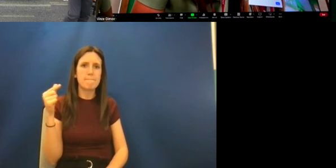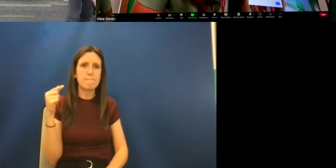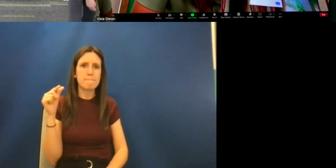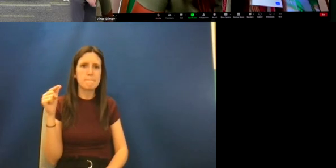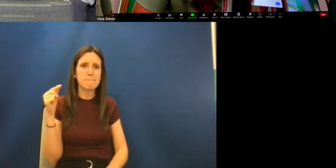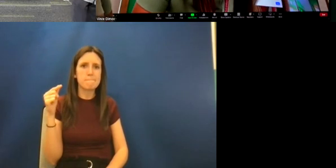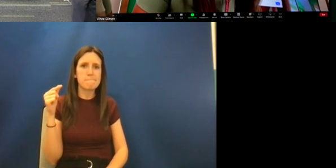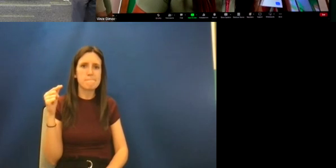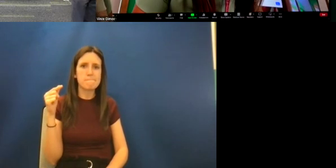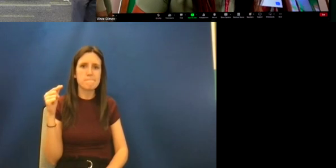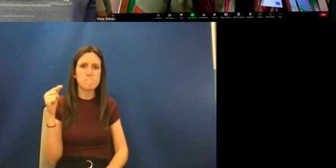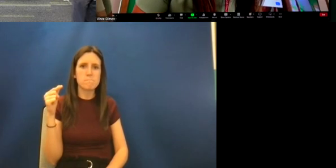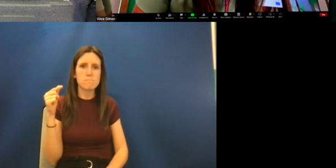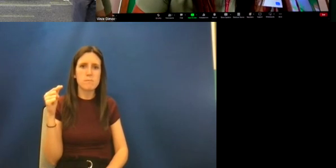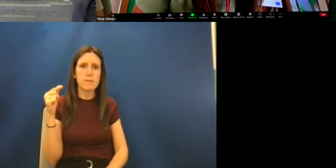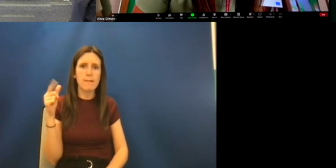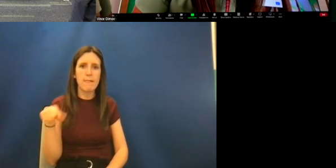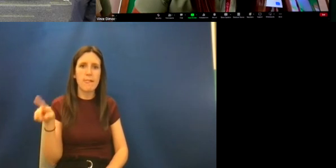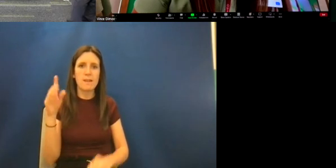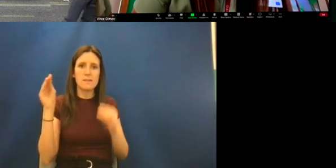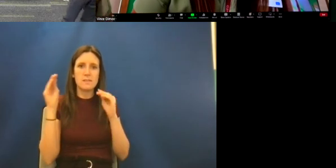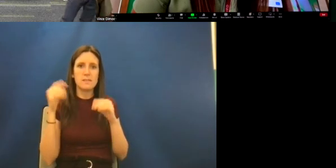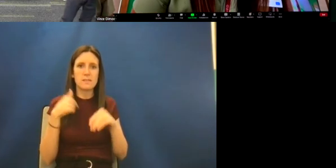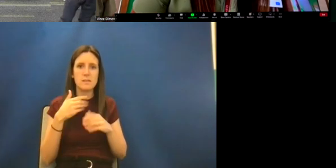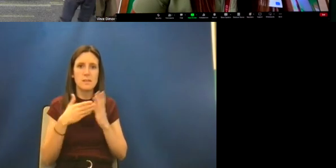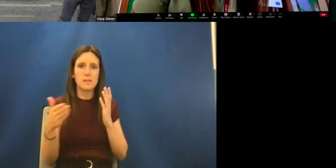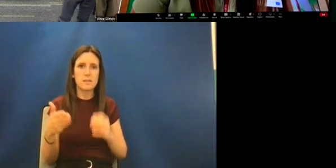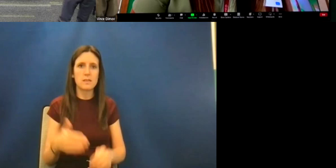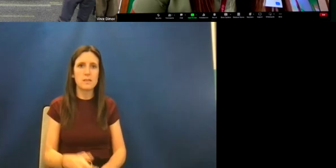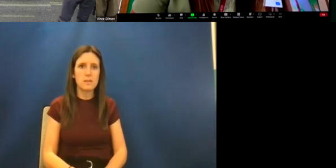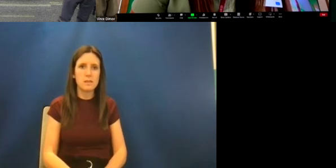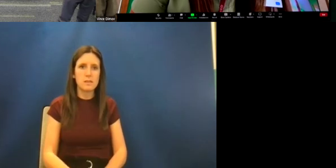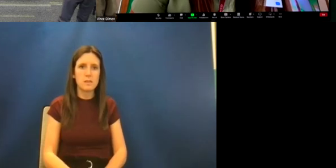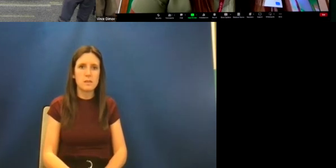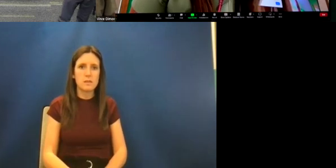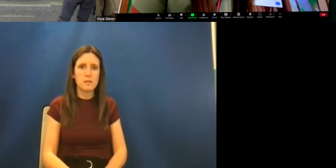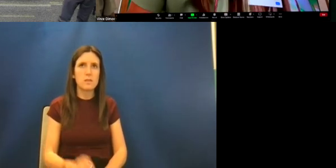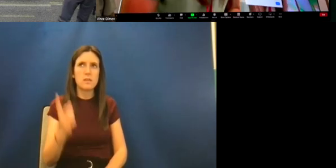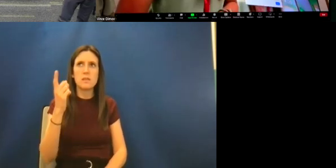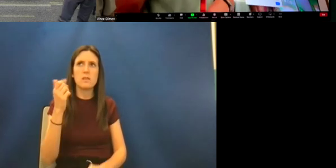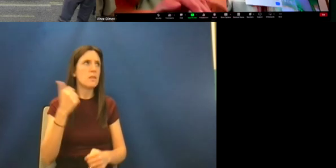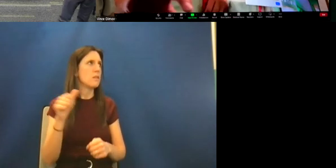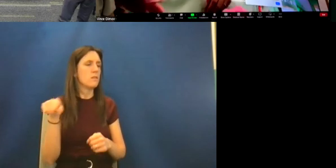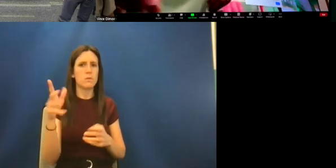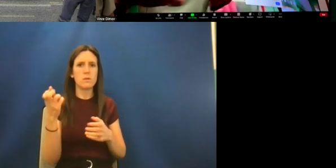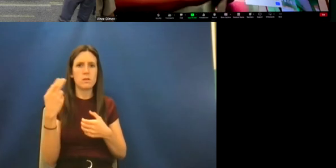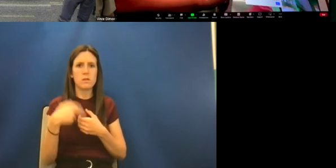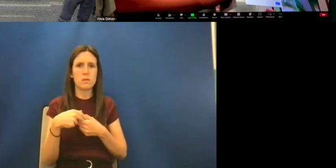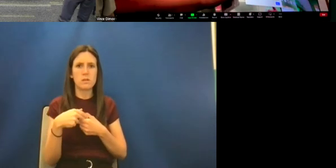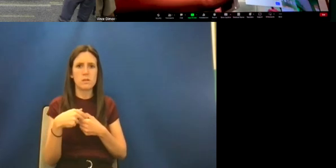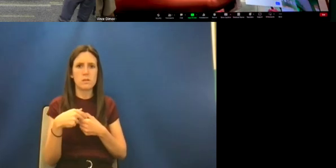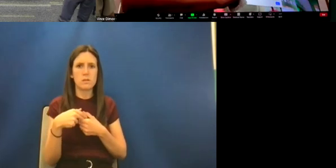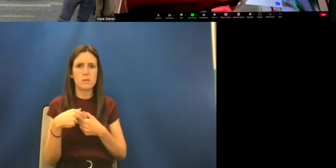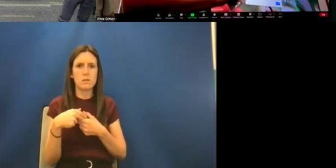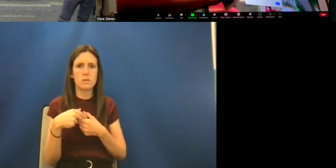Green shield. Oh, green see? shield. I'll teach you stuff. This is good. There we go. Anybody want to join that? Yeah, who wants to join I this? can't read